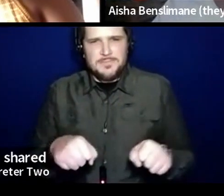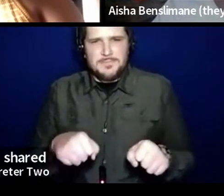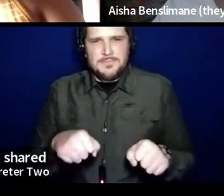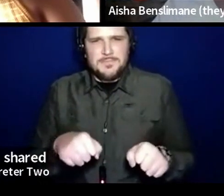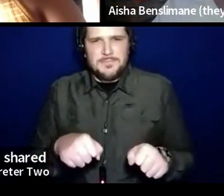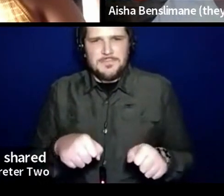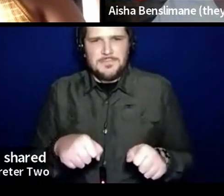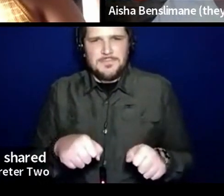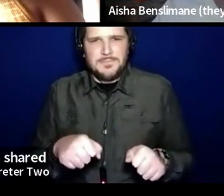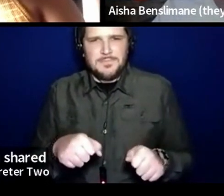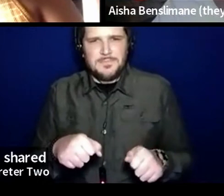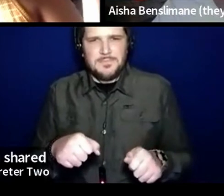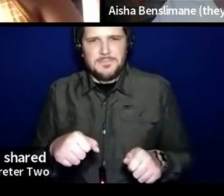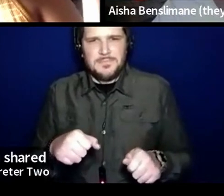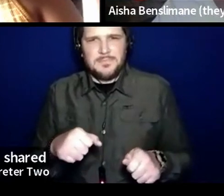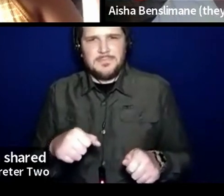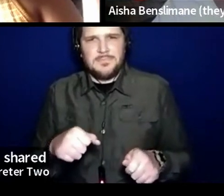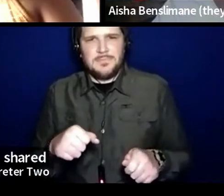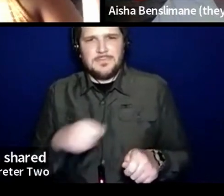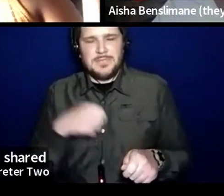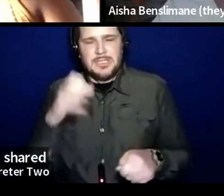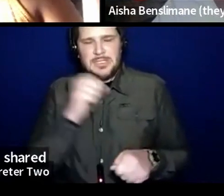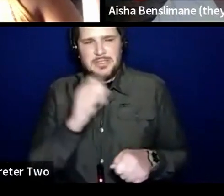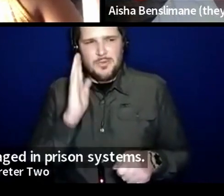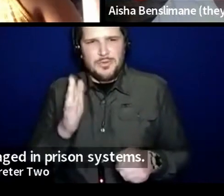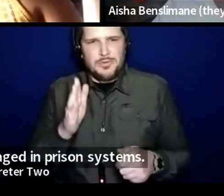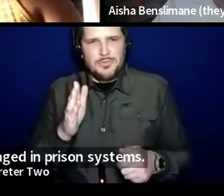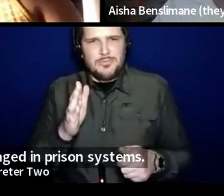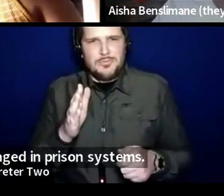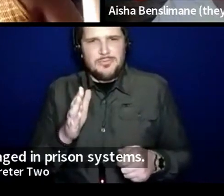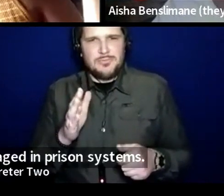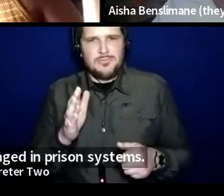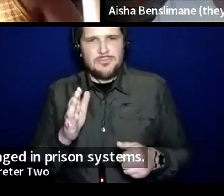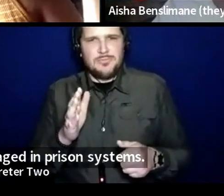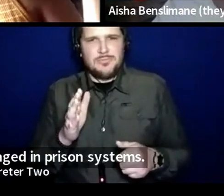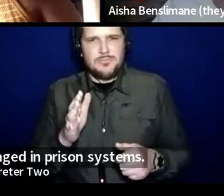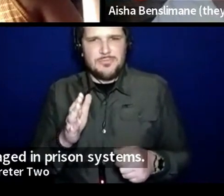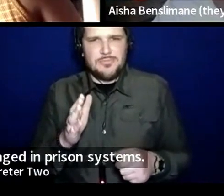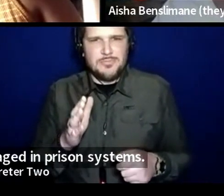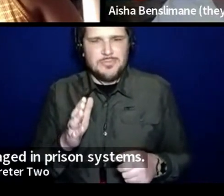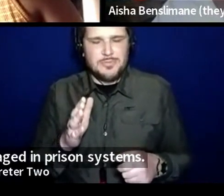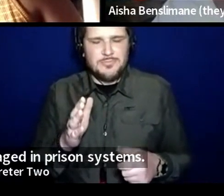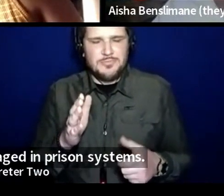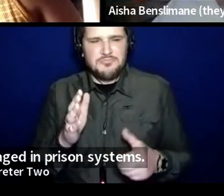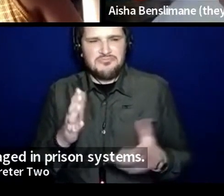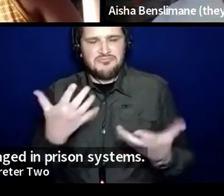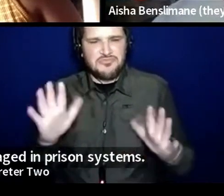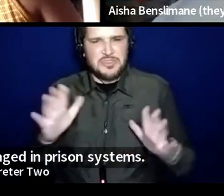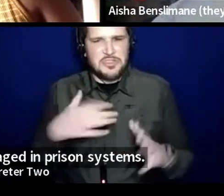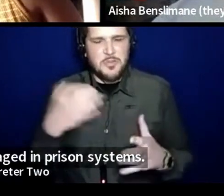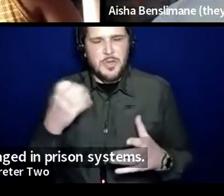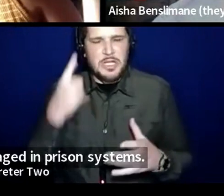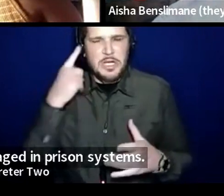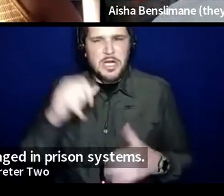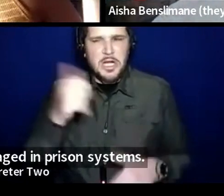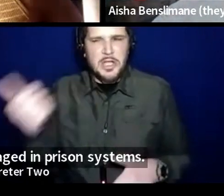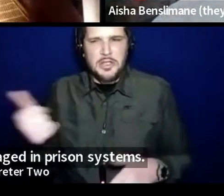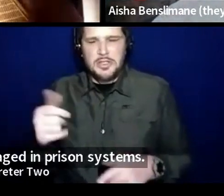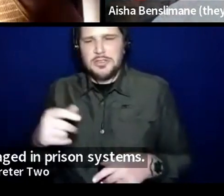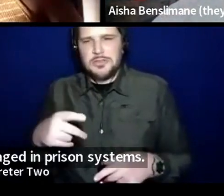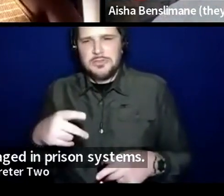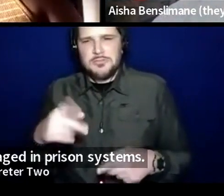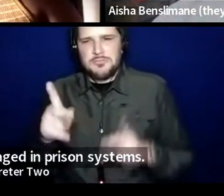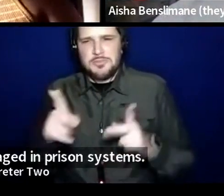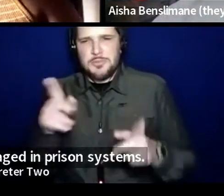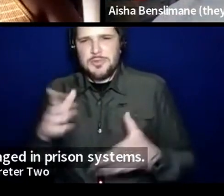guess I'll leave it with, I'm curious to hear other panelists' comments around I feel